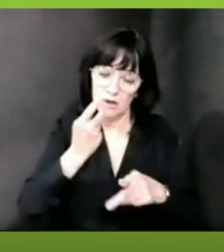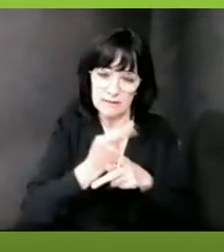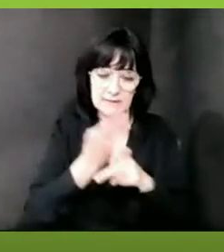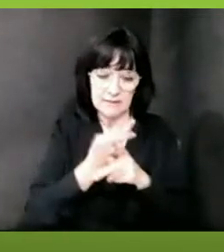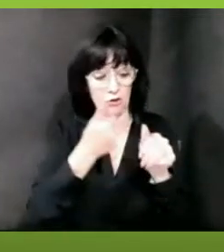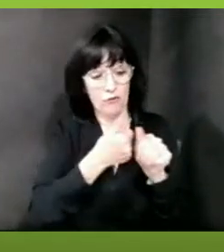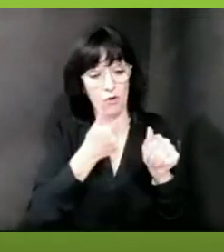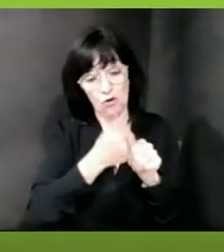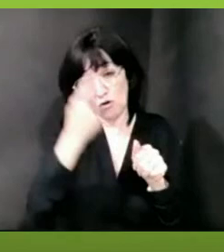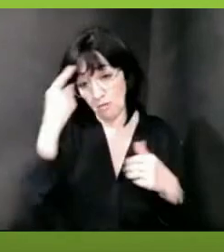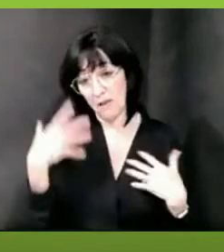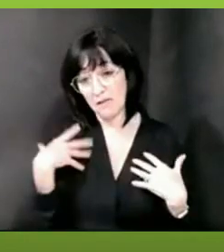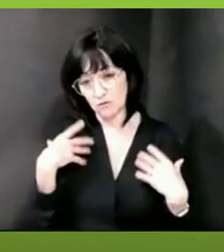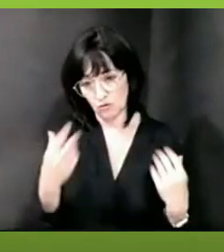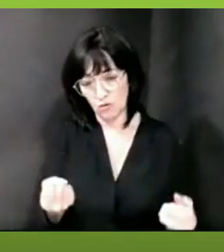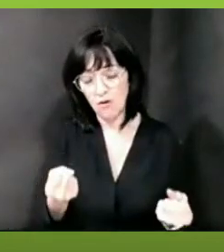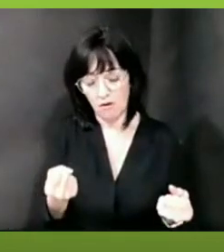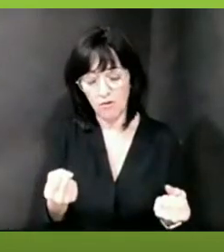yourself in general.